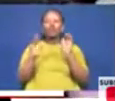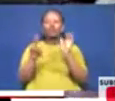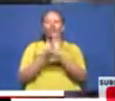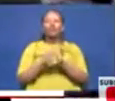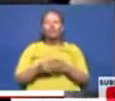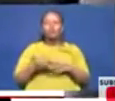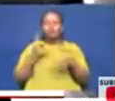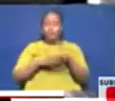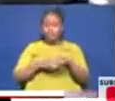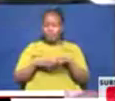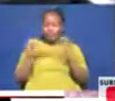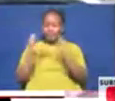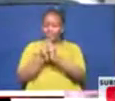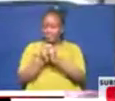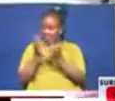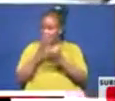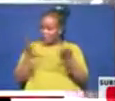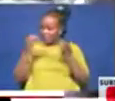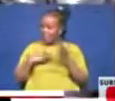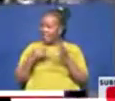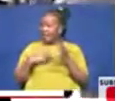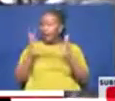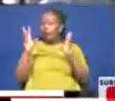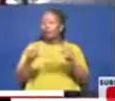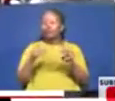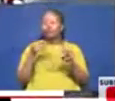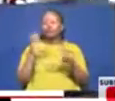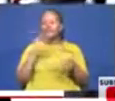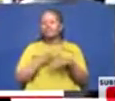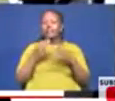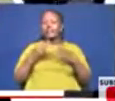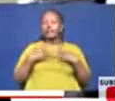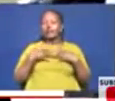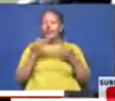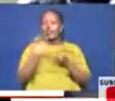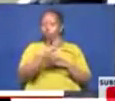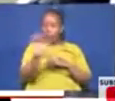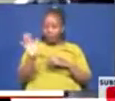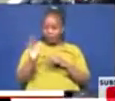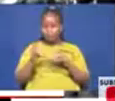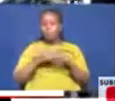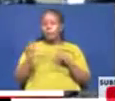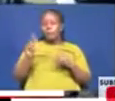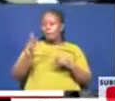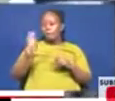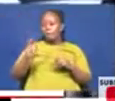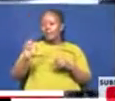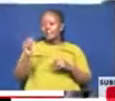flagged brands may not have adverse effects on your health instantly, the Kenya Bureau of Standards still advocates